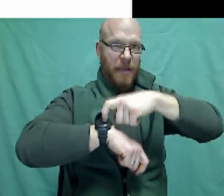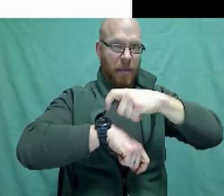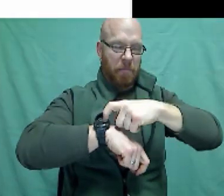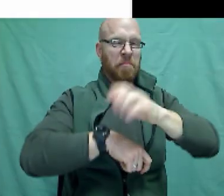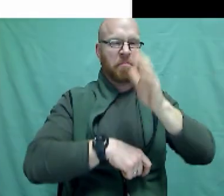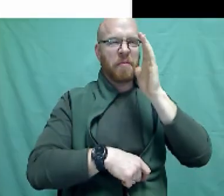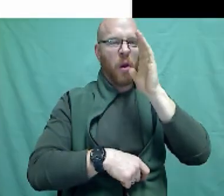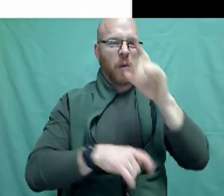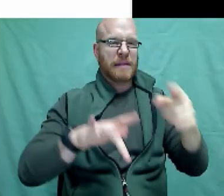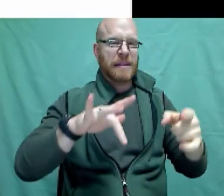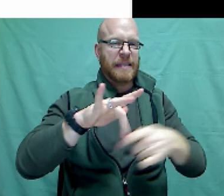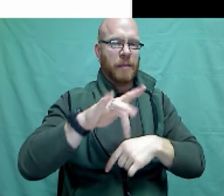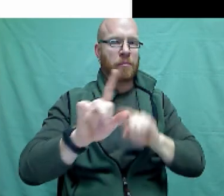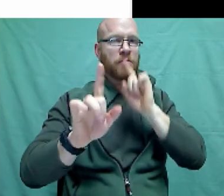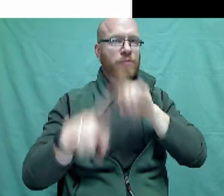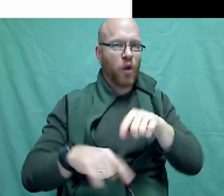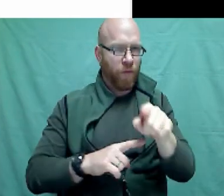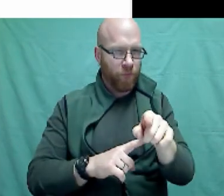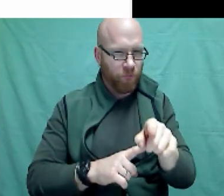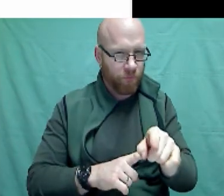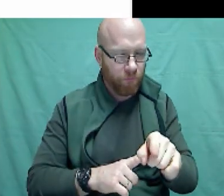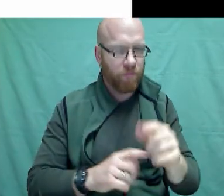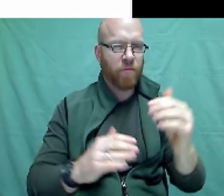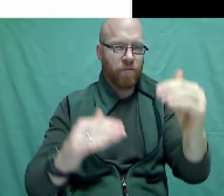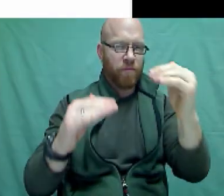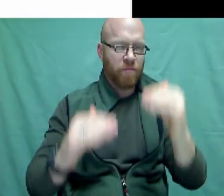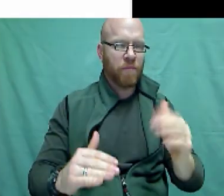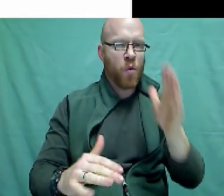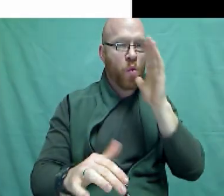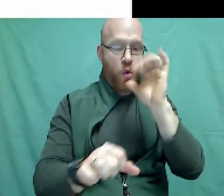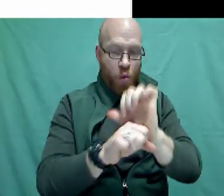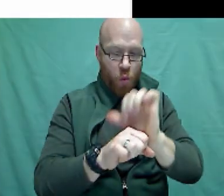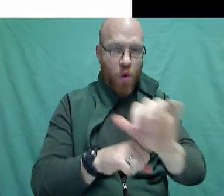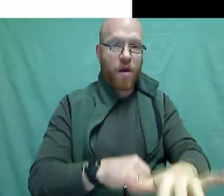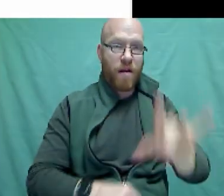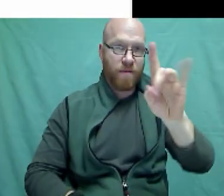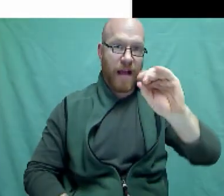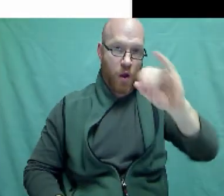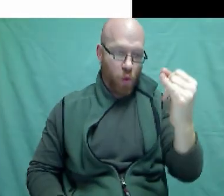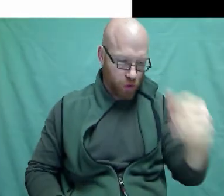In the interest of time, we're gonna jump over the solution